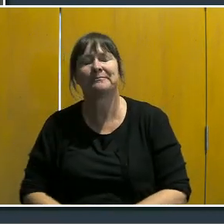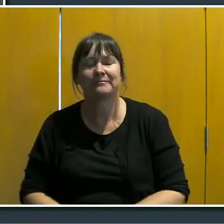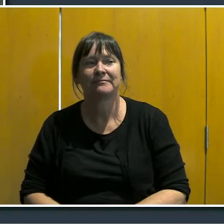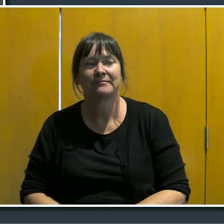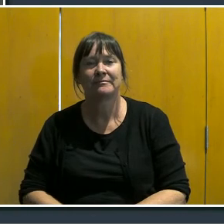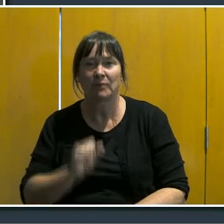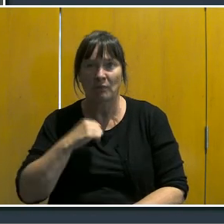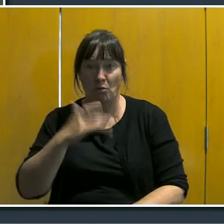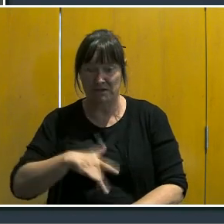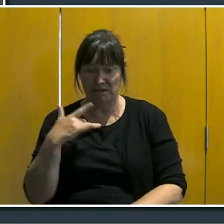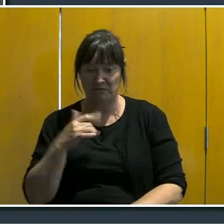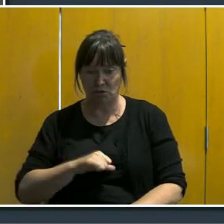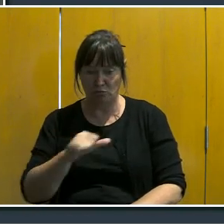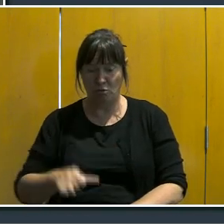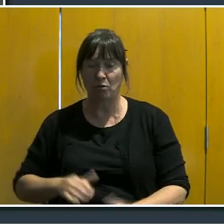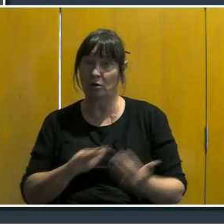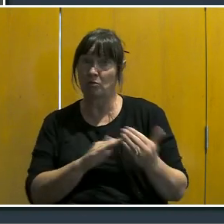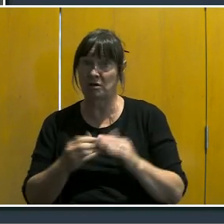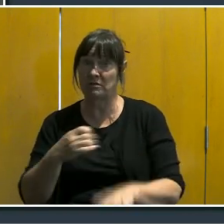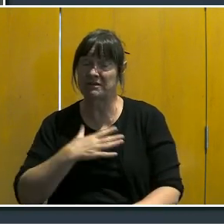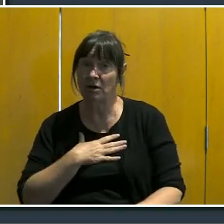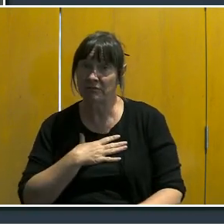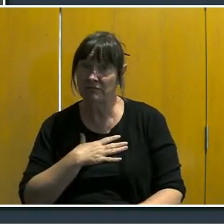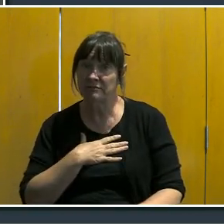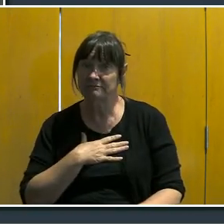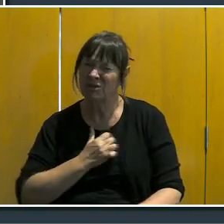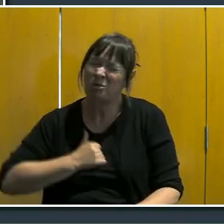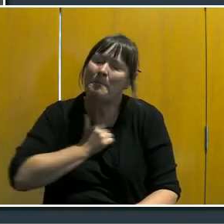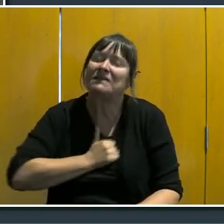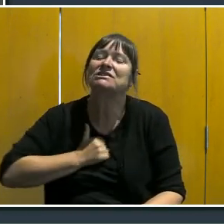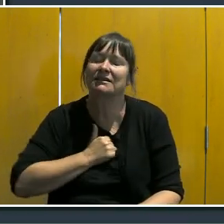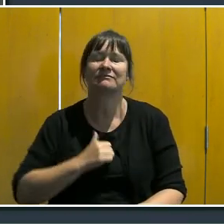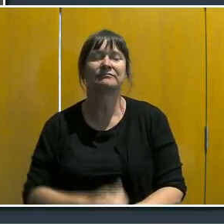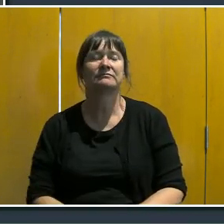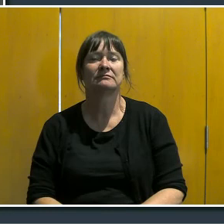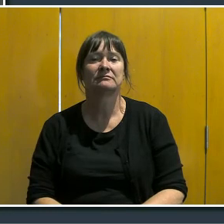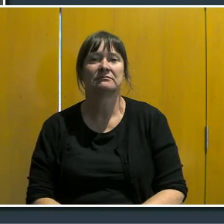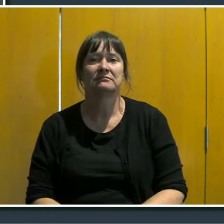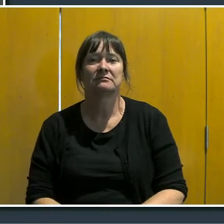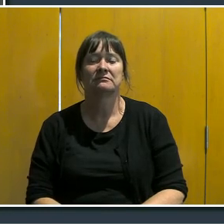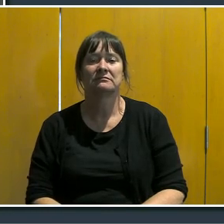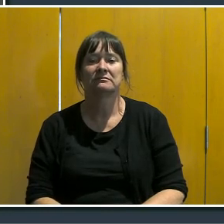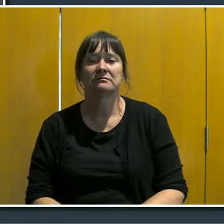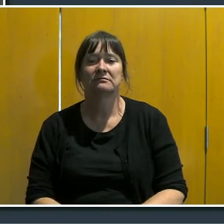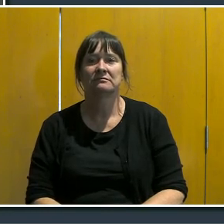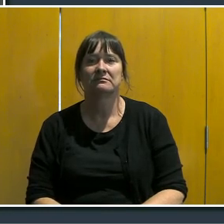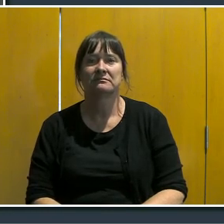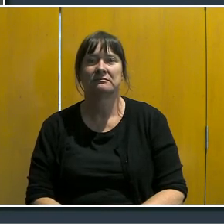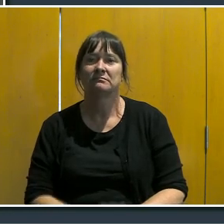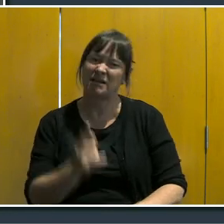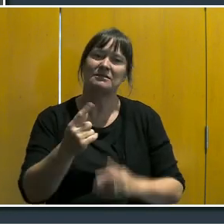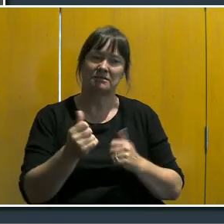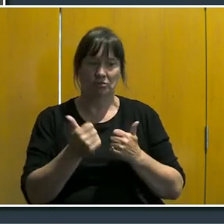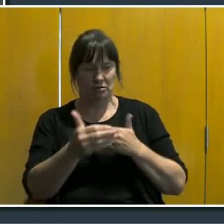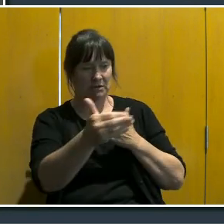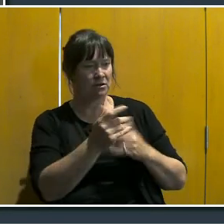Always lived in a rural community, so it's something I'm passionate about. But obviously, it's good to be close to town.